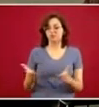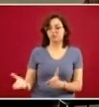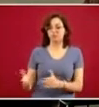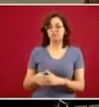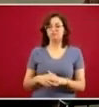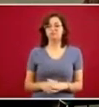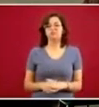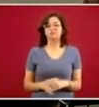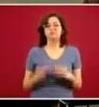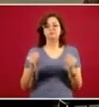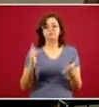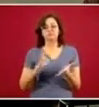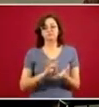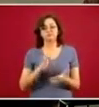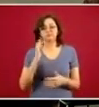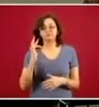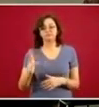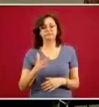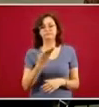Thank you.